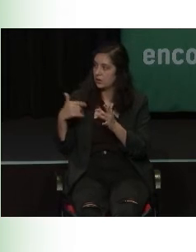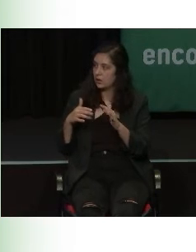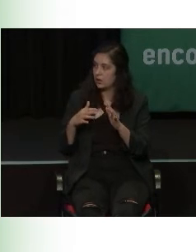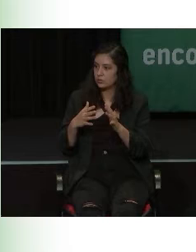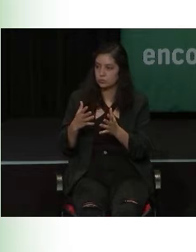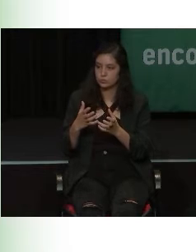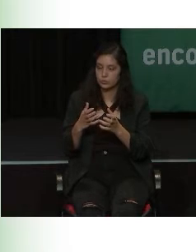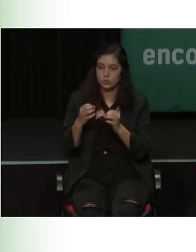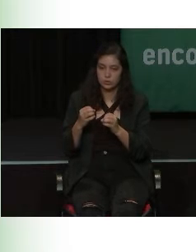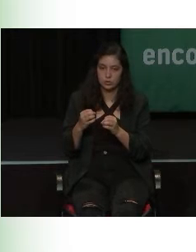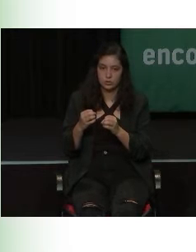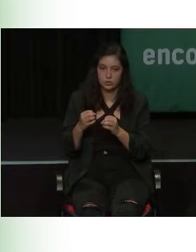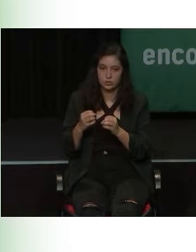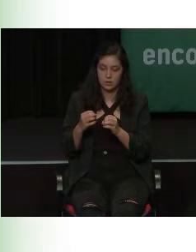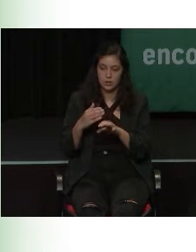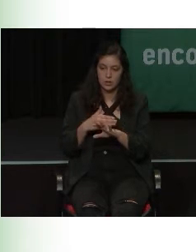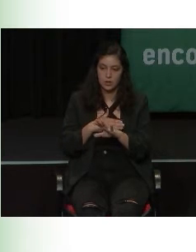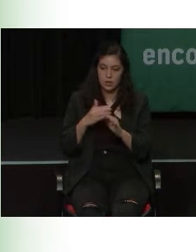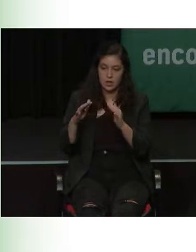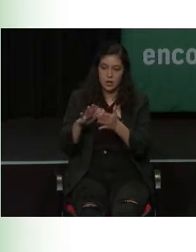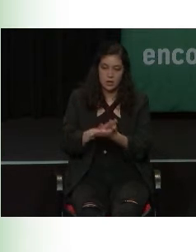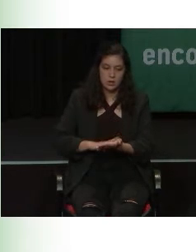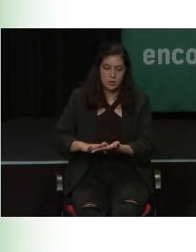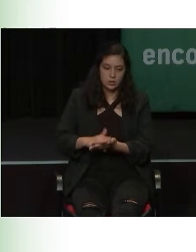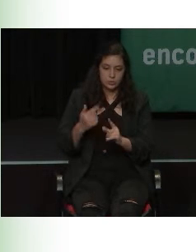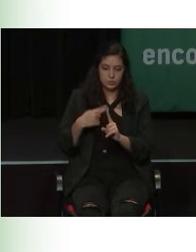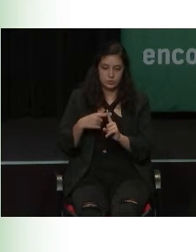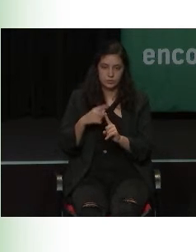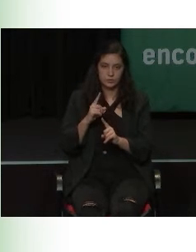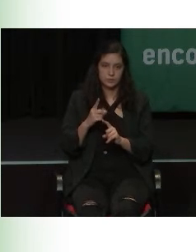found pre-pandemic, therefore above it's positive.